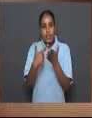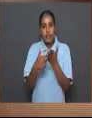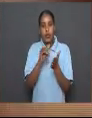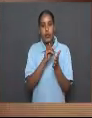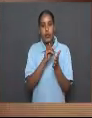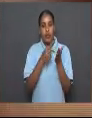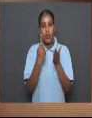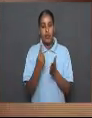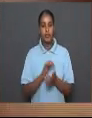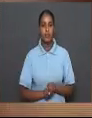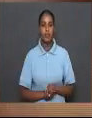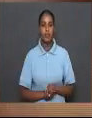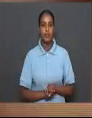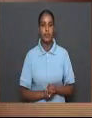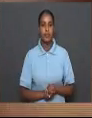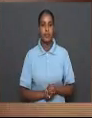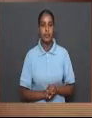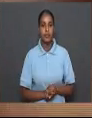one, students.